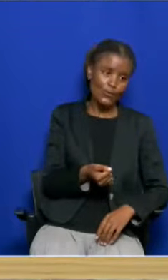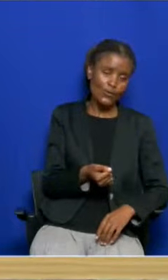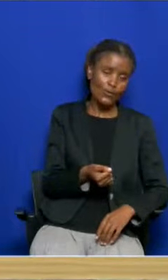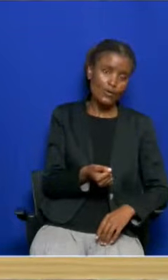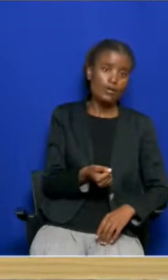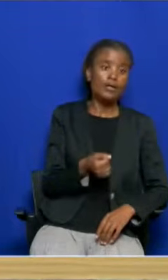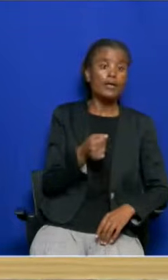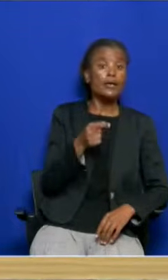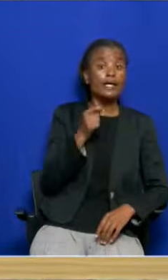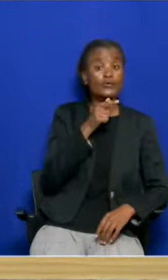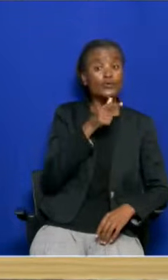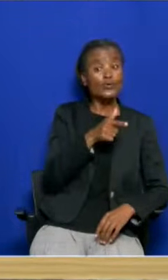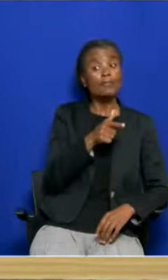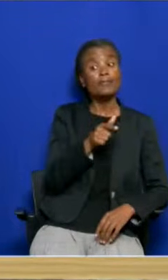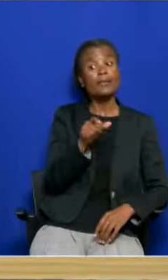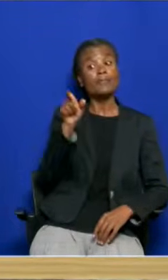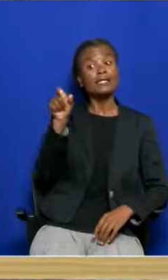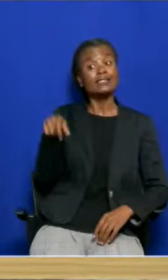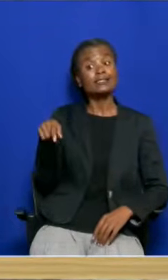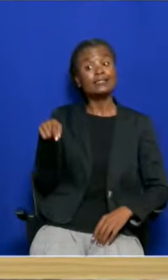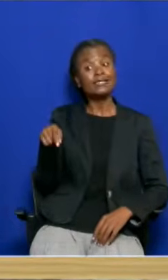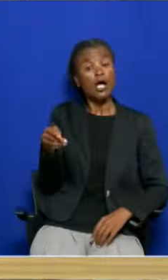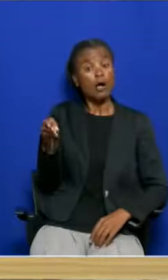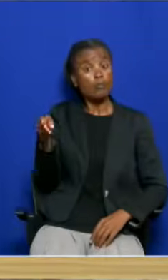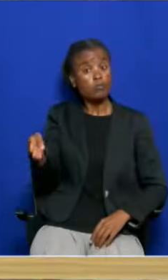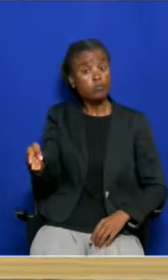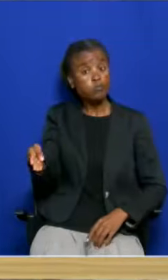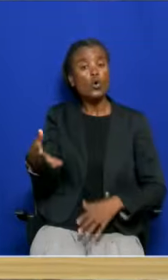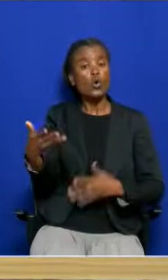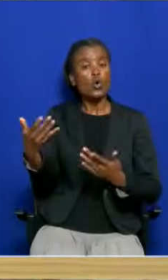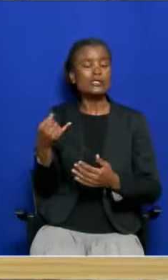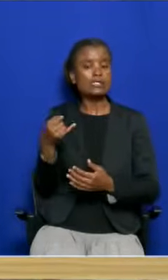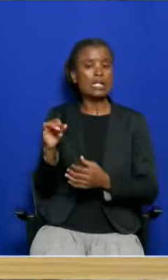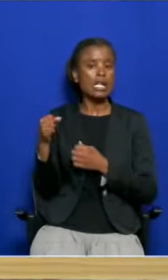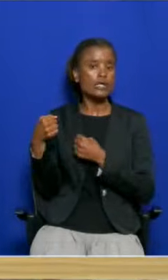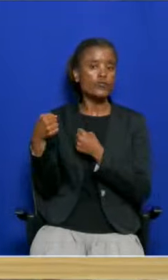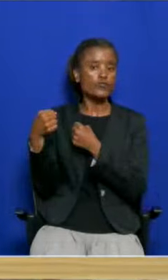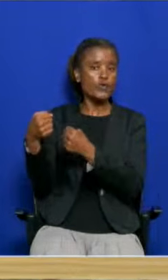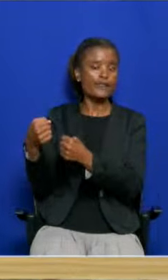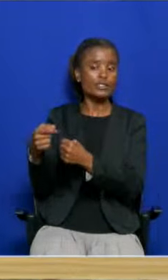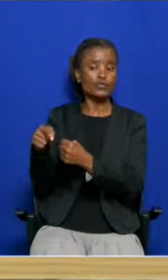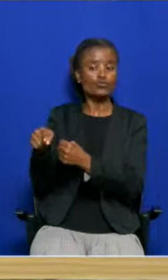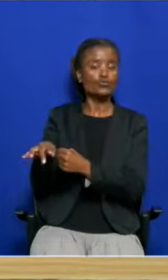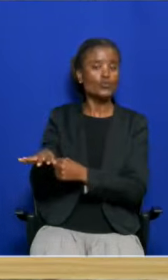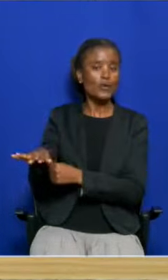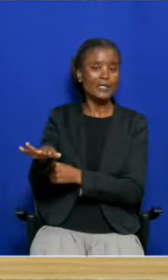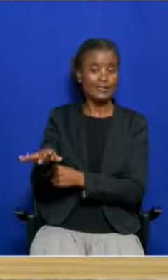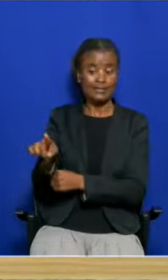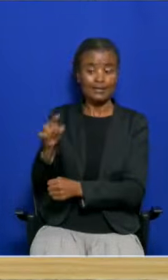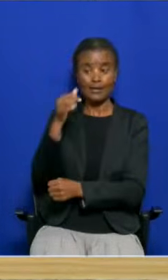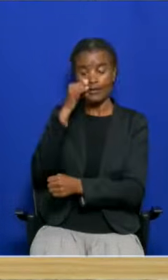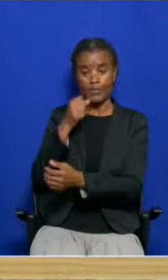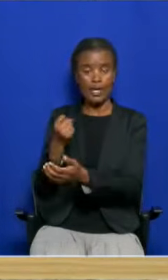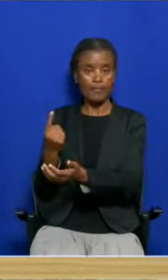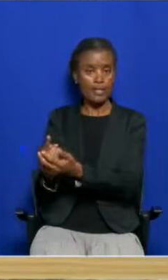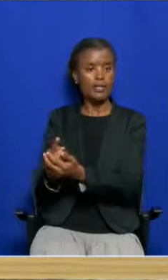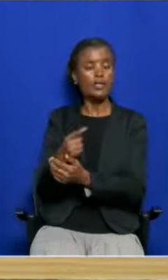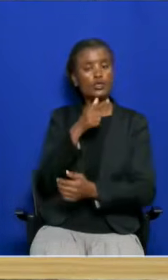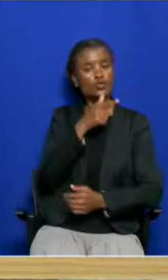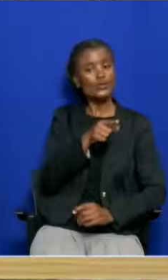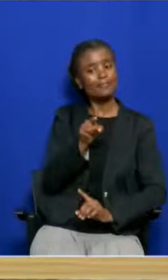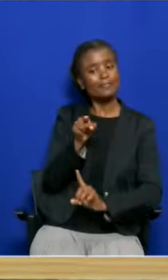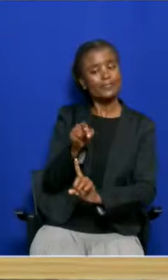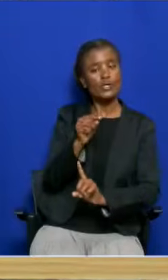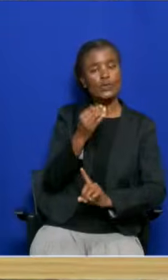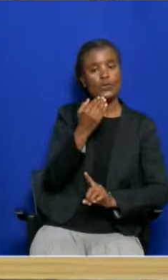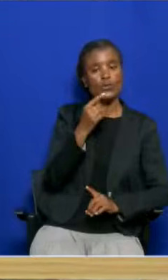scene or at the scene. That is Zoom. Then I kept on calling Zoom. Zoom, who are